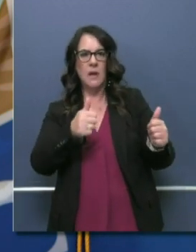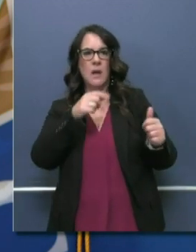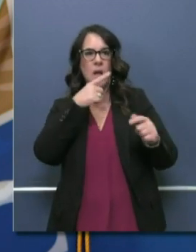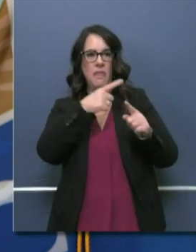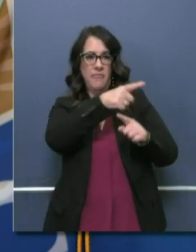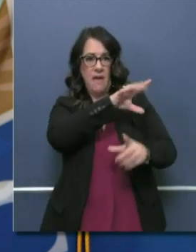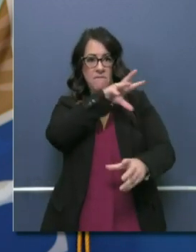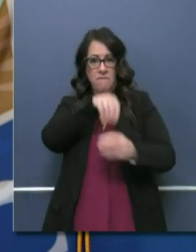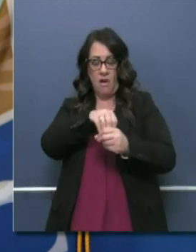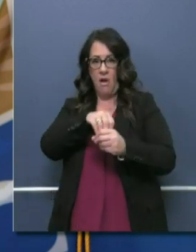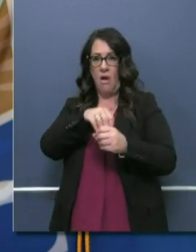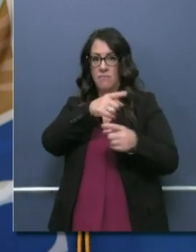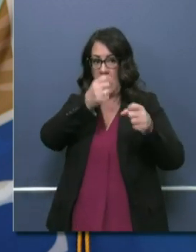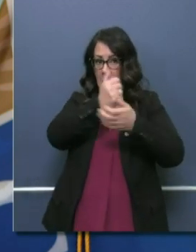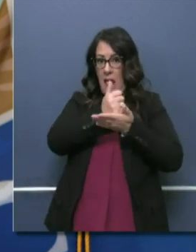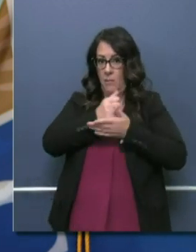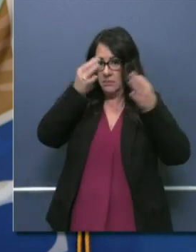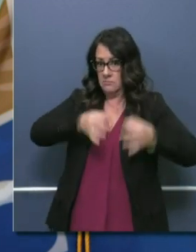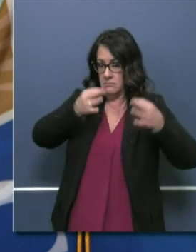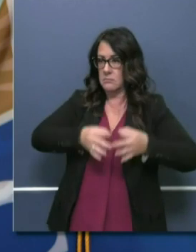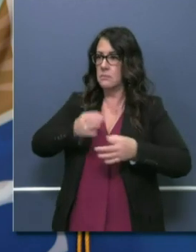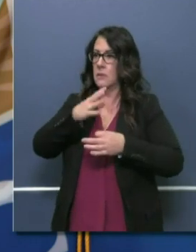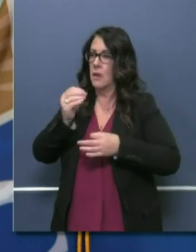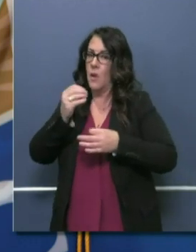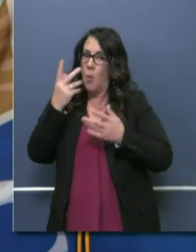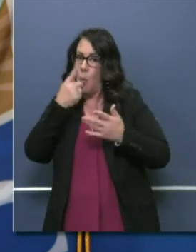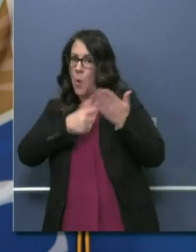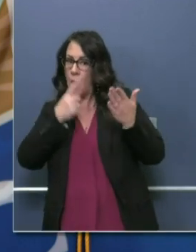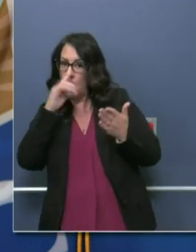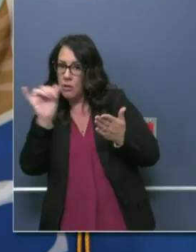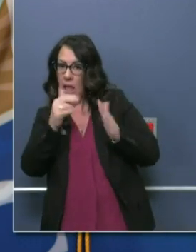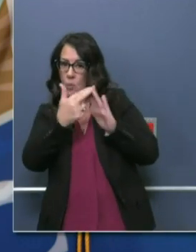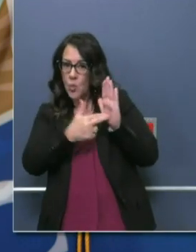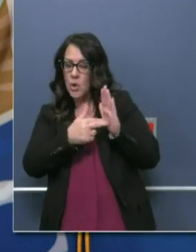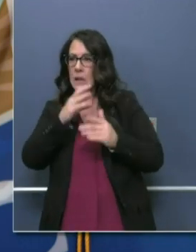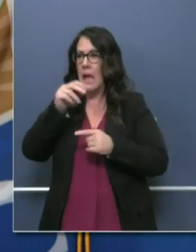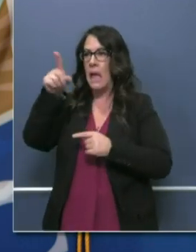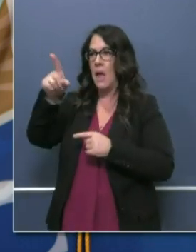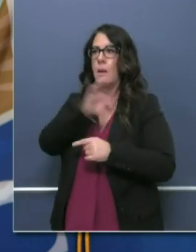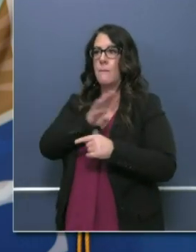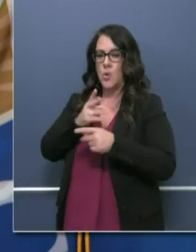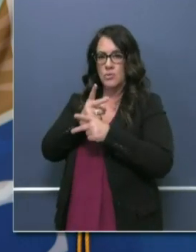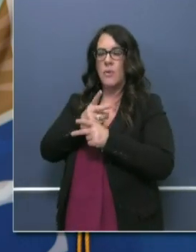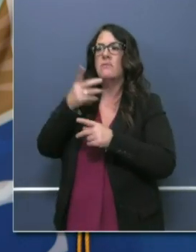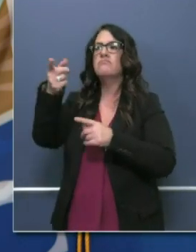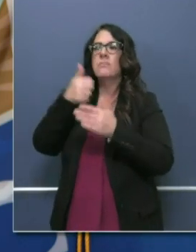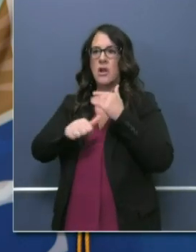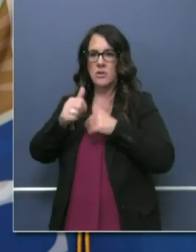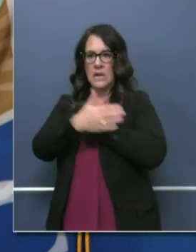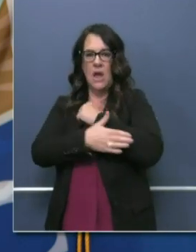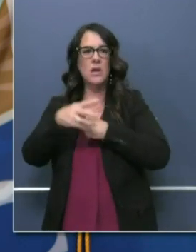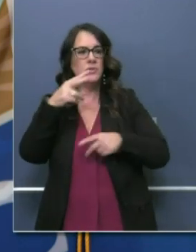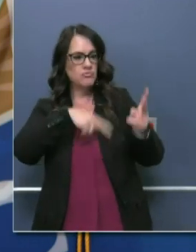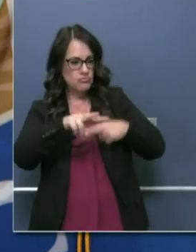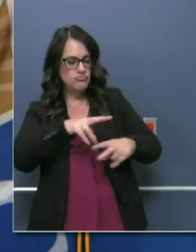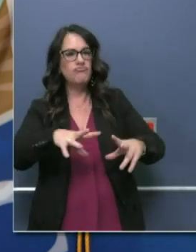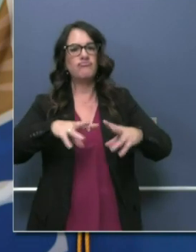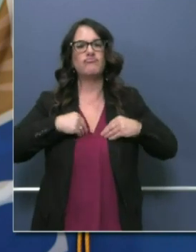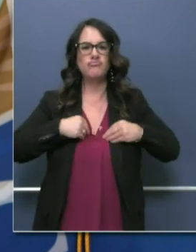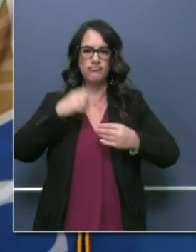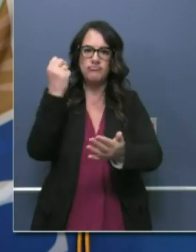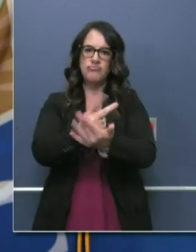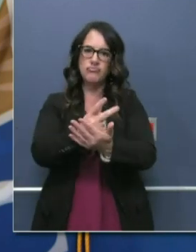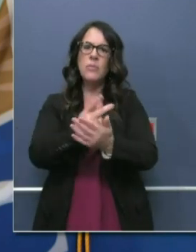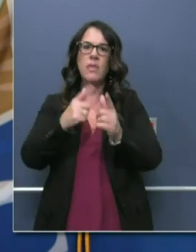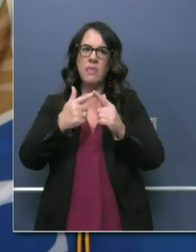of supervisors. So as that comes in, we will be making public those variances to